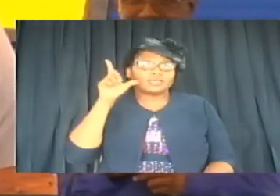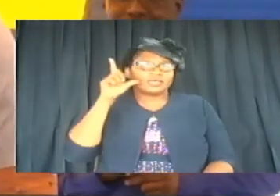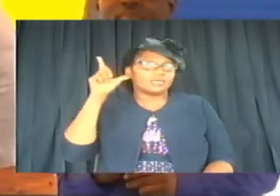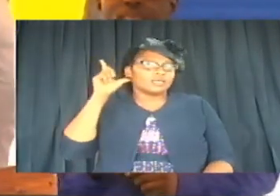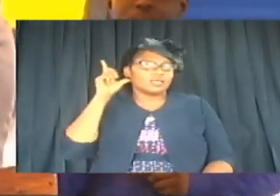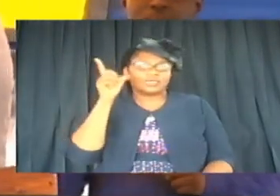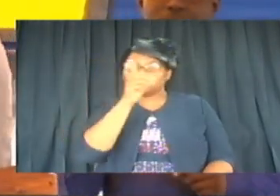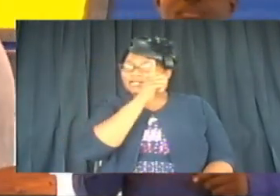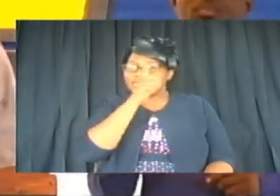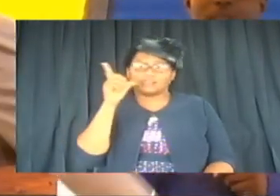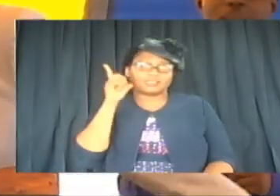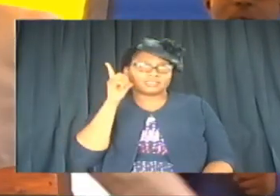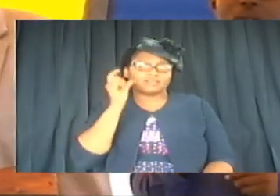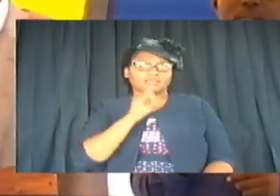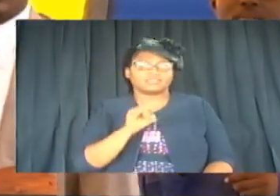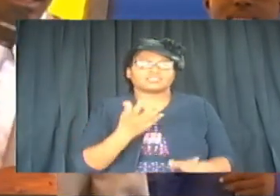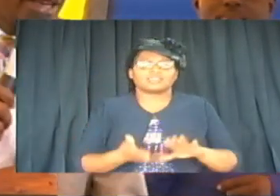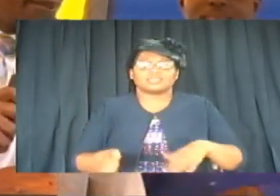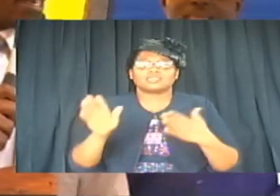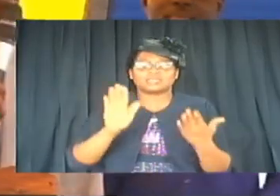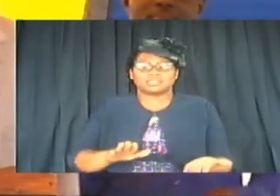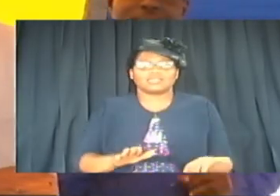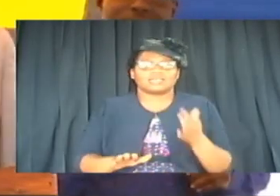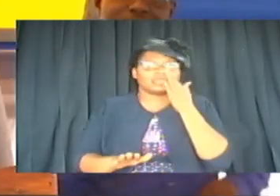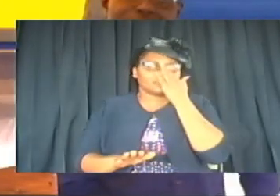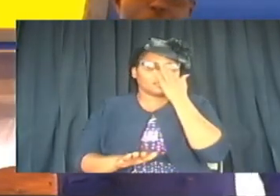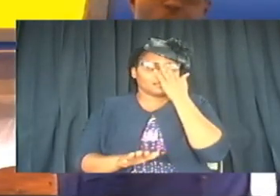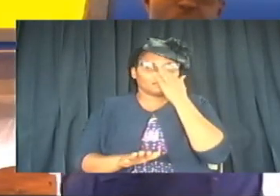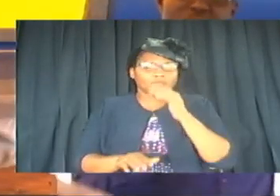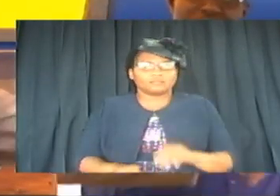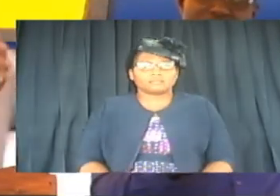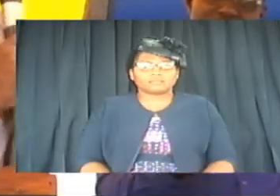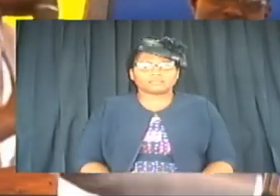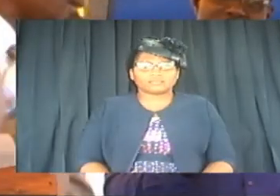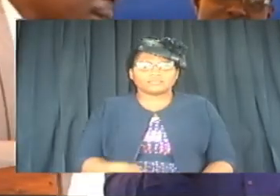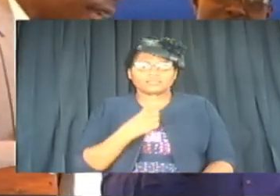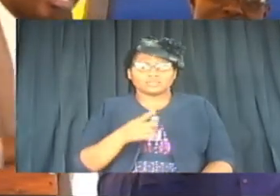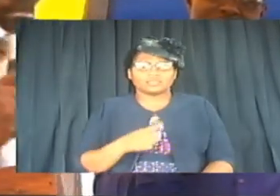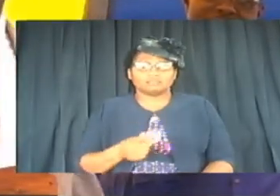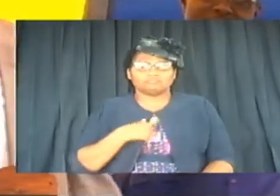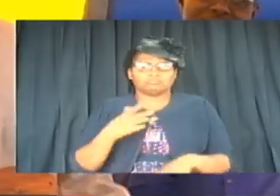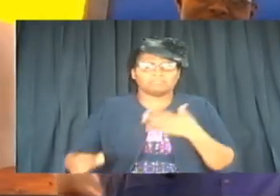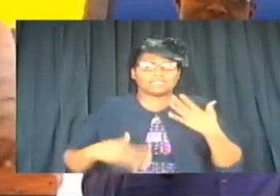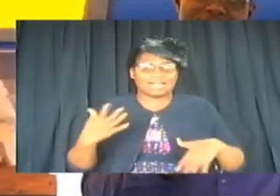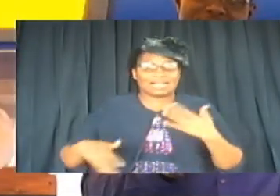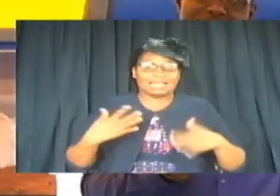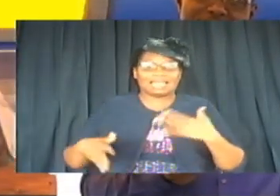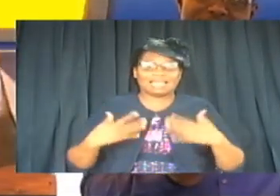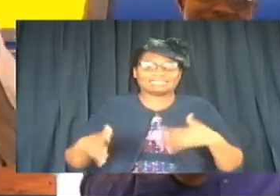them, Lazarus is dead. Amen. And he said, I am glad. Can you